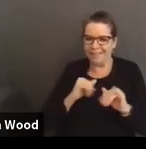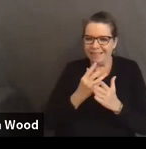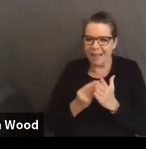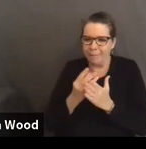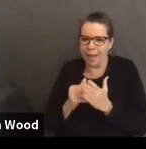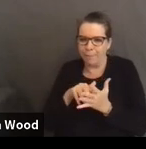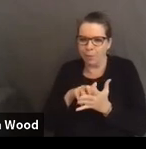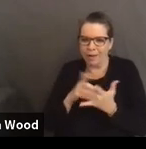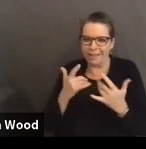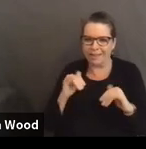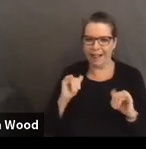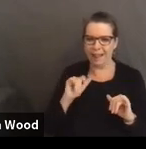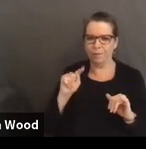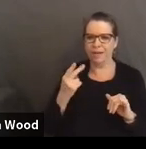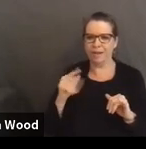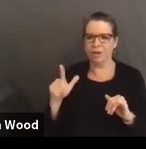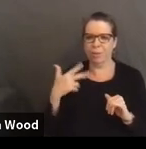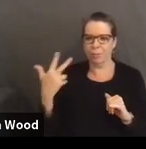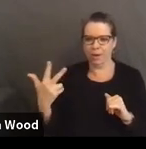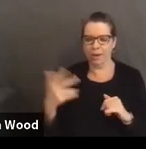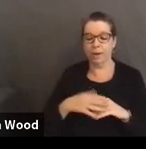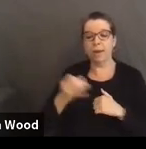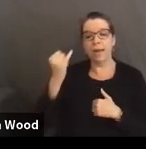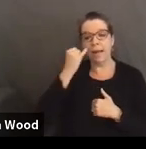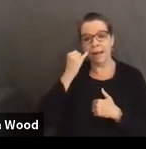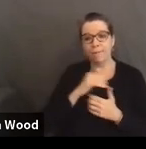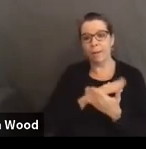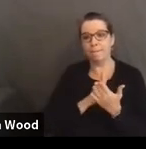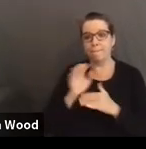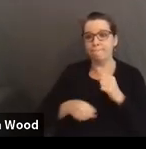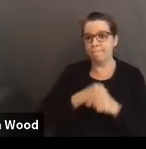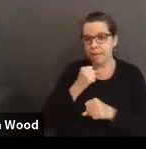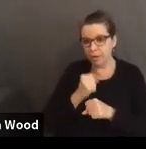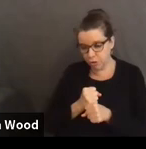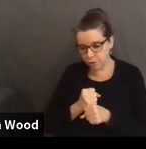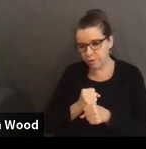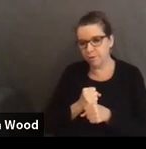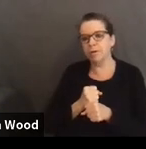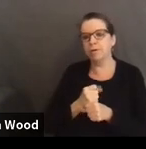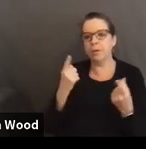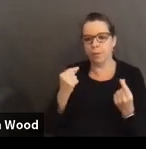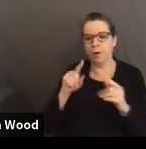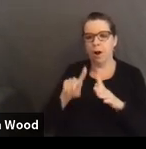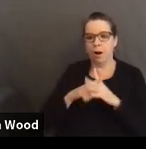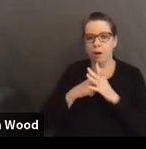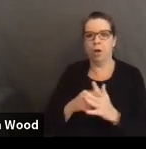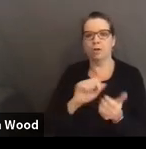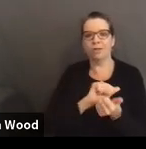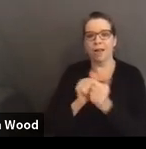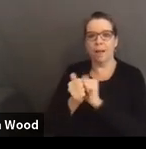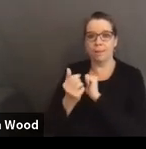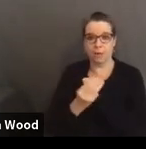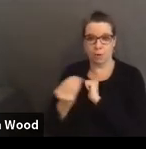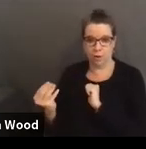to look through THL3. If you're doing mid-year, you're then going to launch these adapted